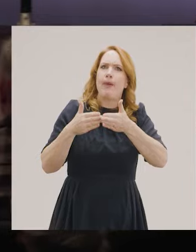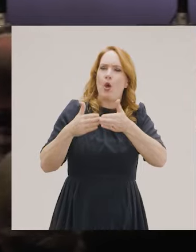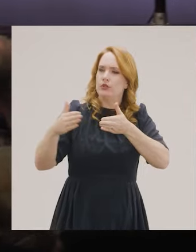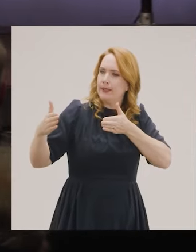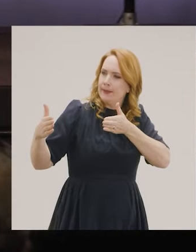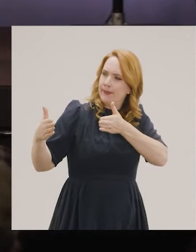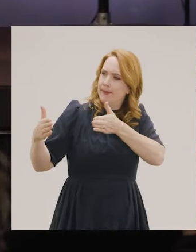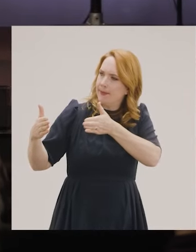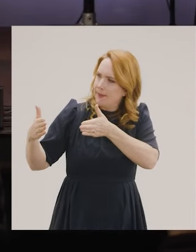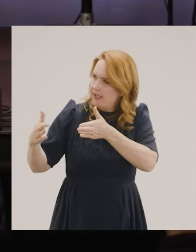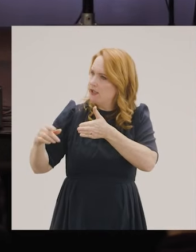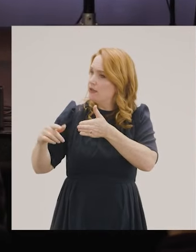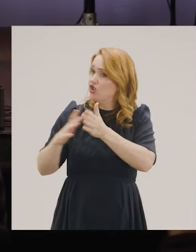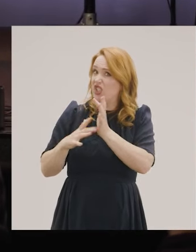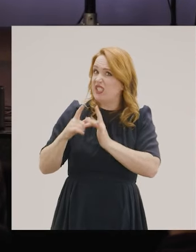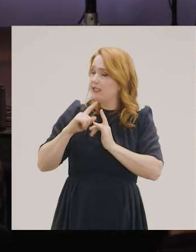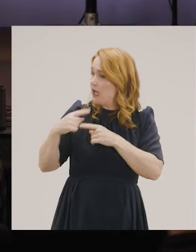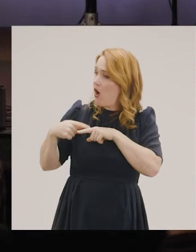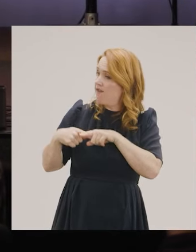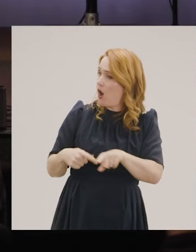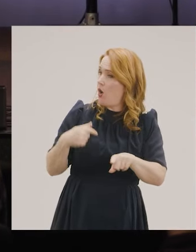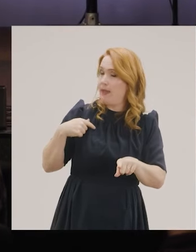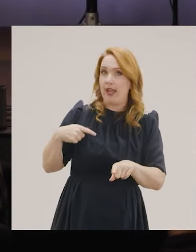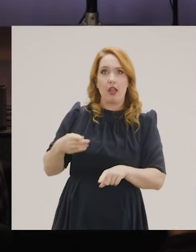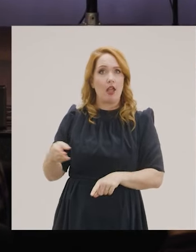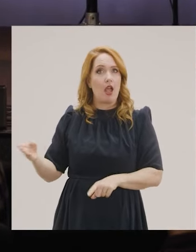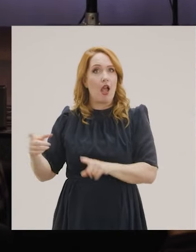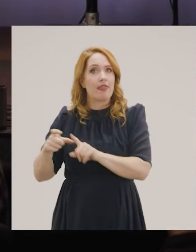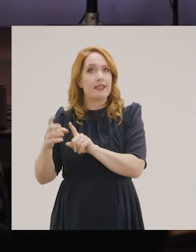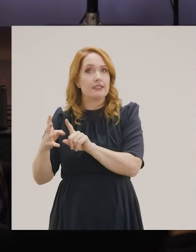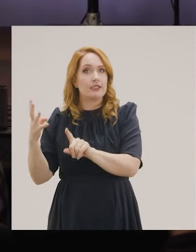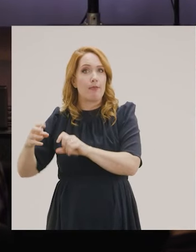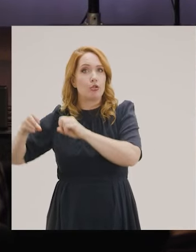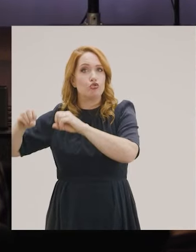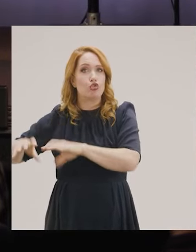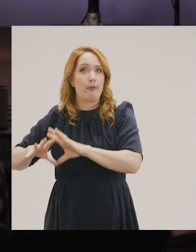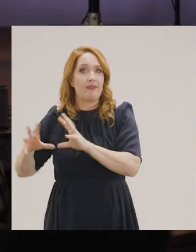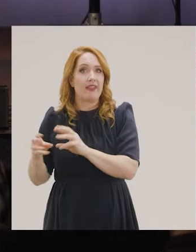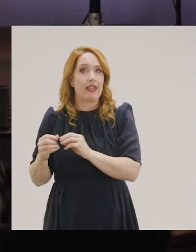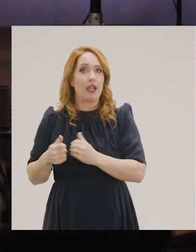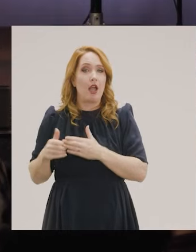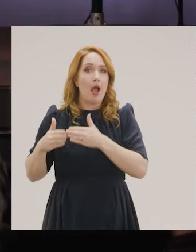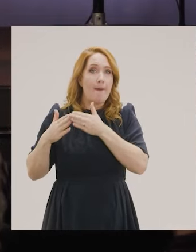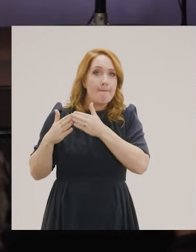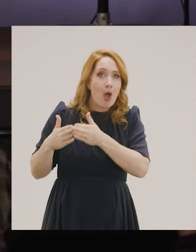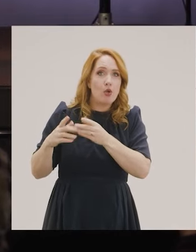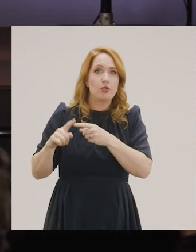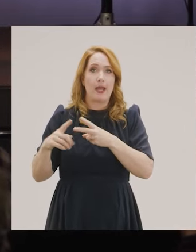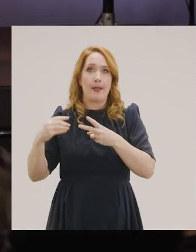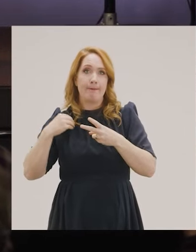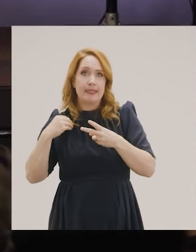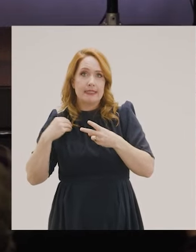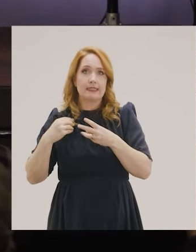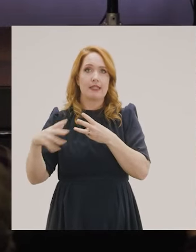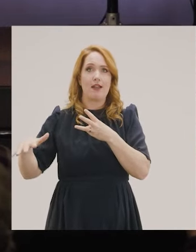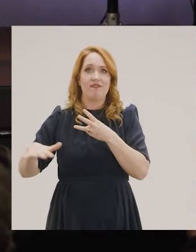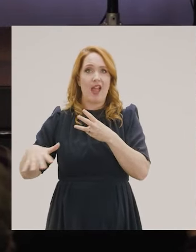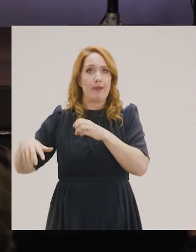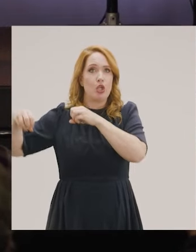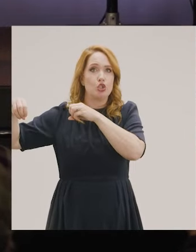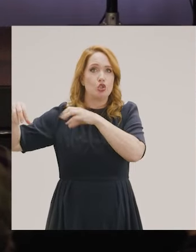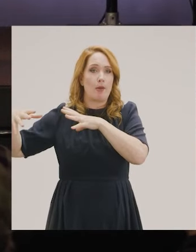alongside the boat and he said to the disciples, come follow me. And the Bible says they left everything. They left their boats, they left their business, they